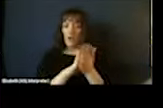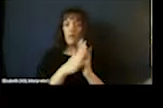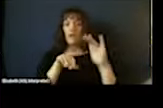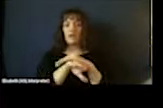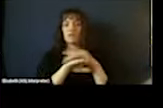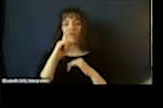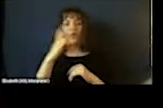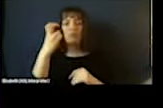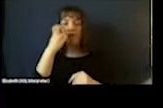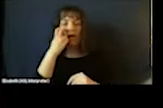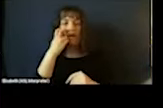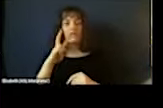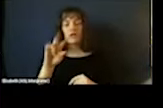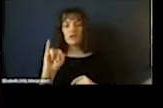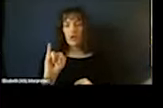before.